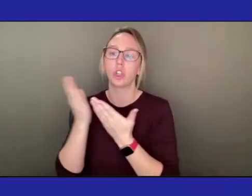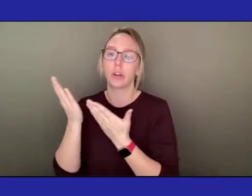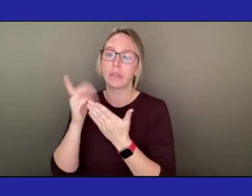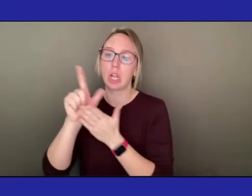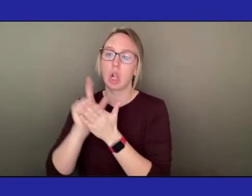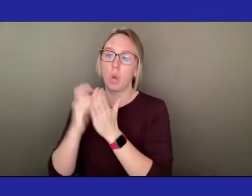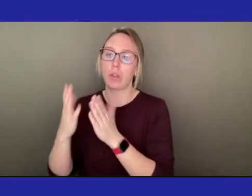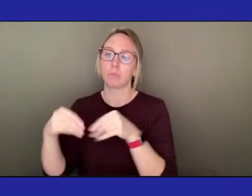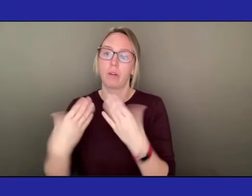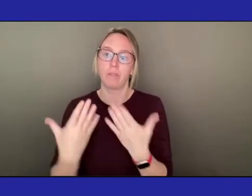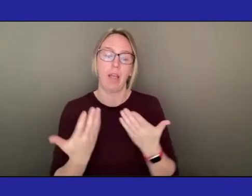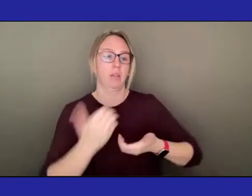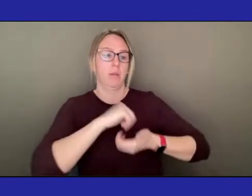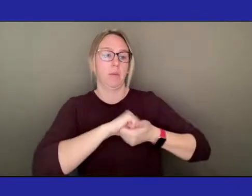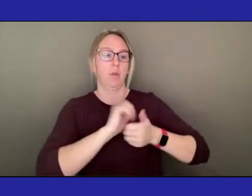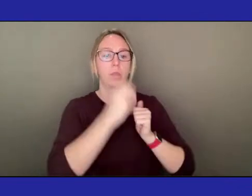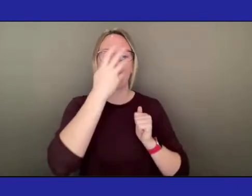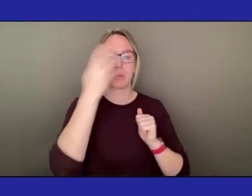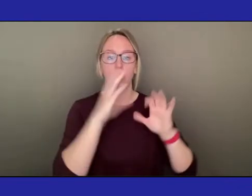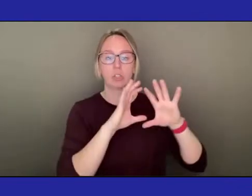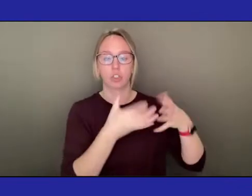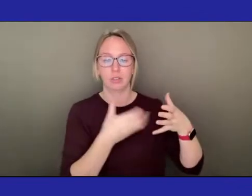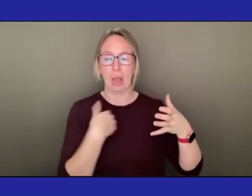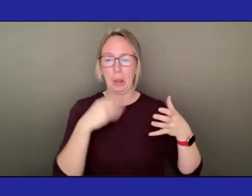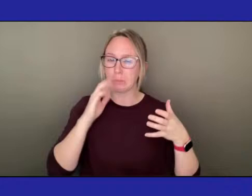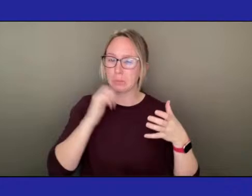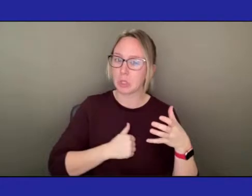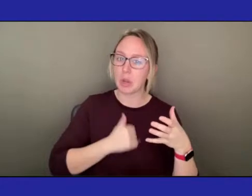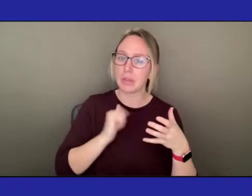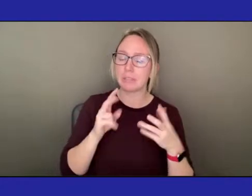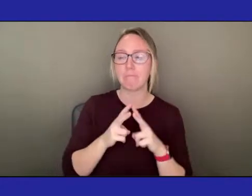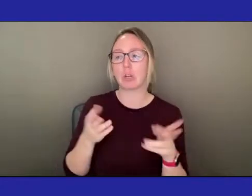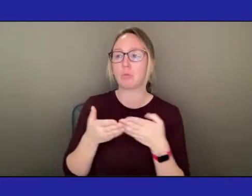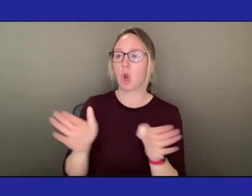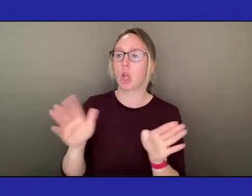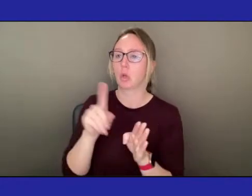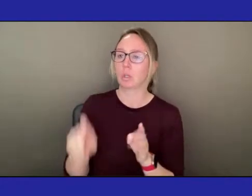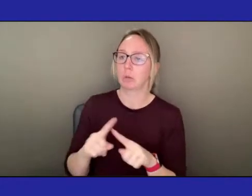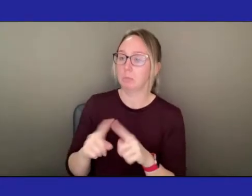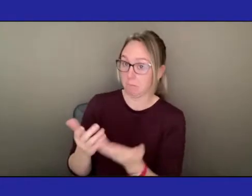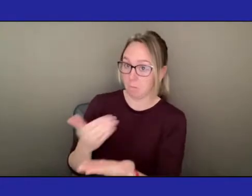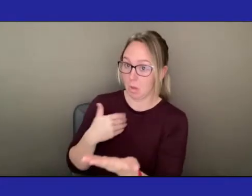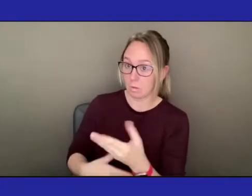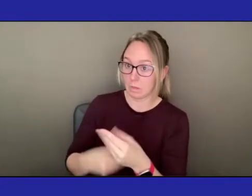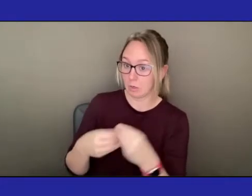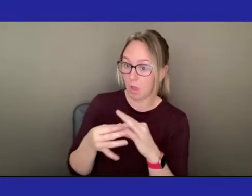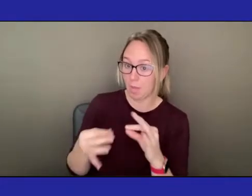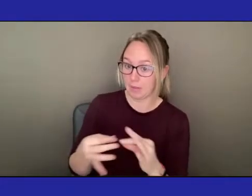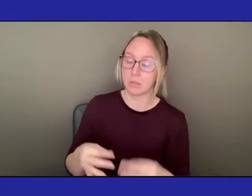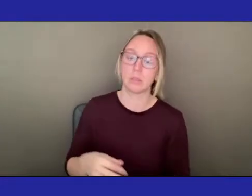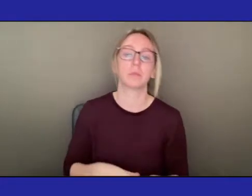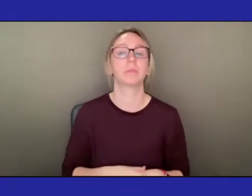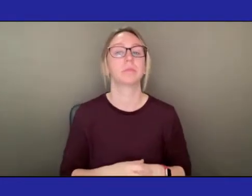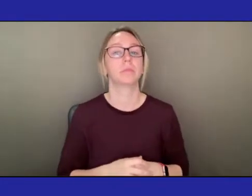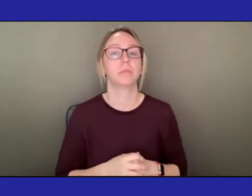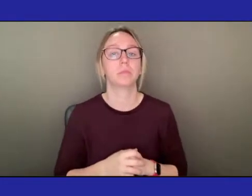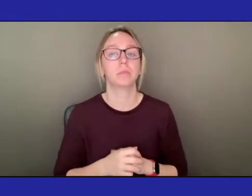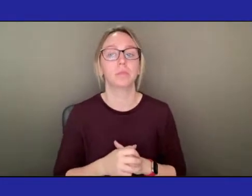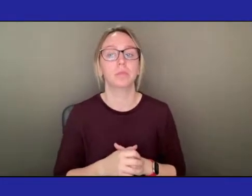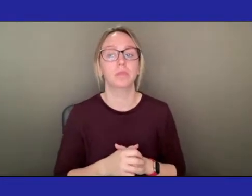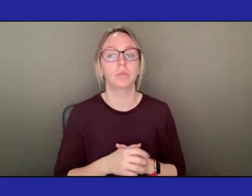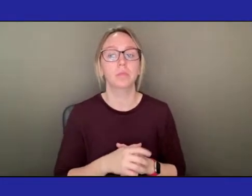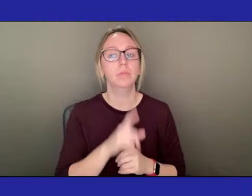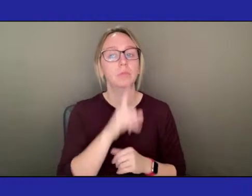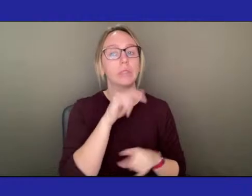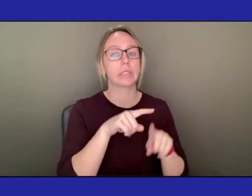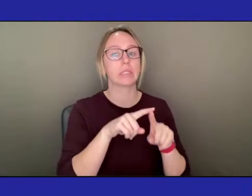broad question, but any comments there? So I think it depends on what the patient's